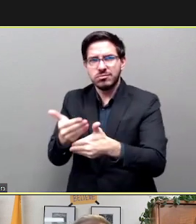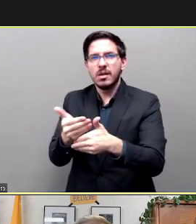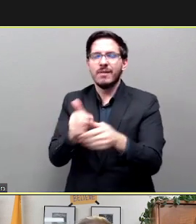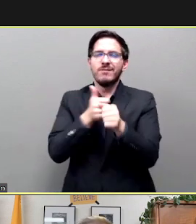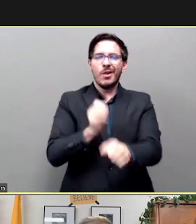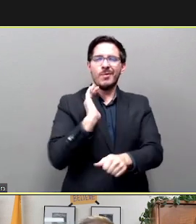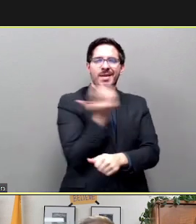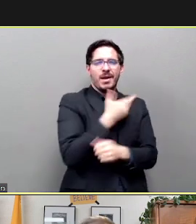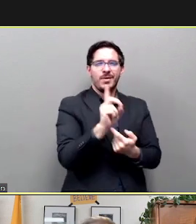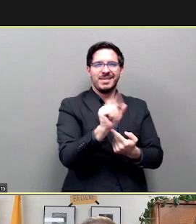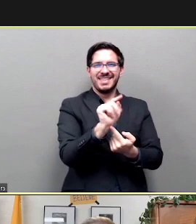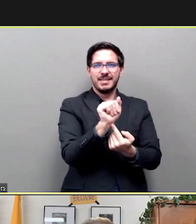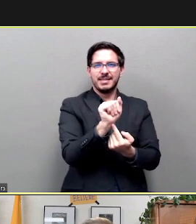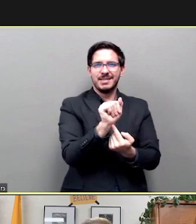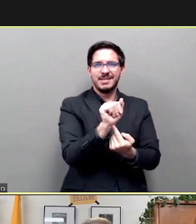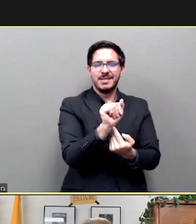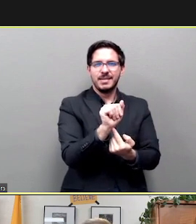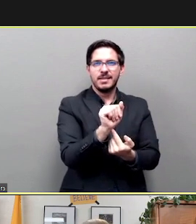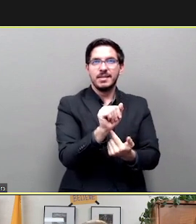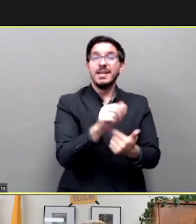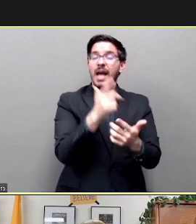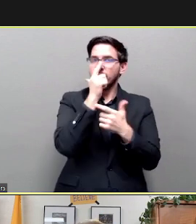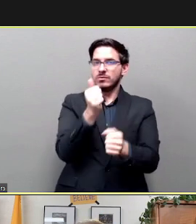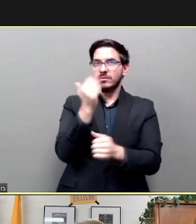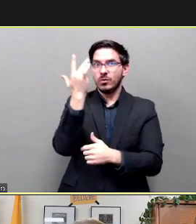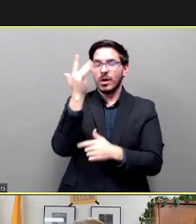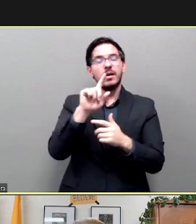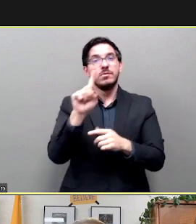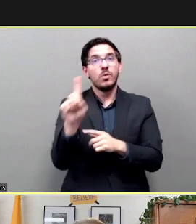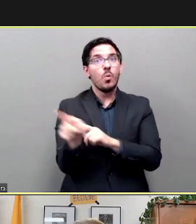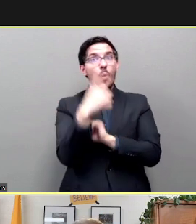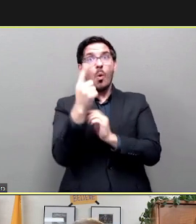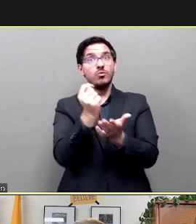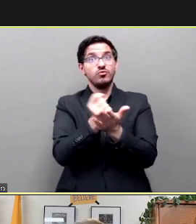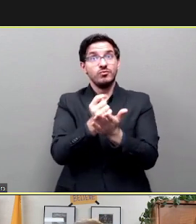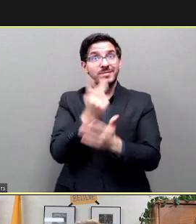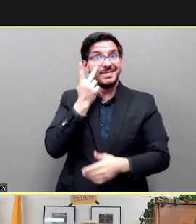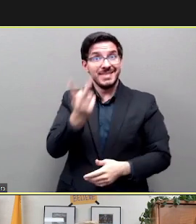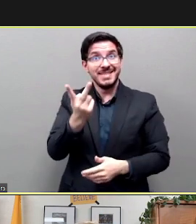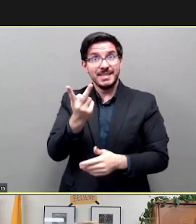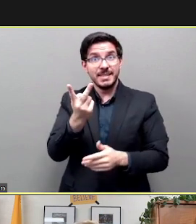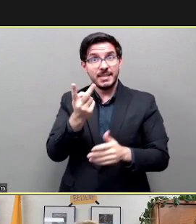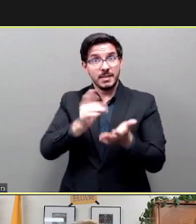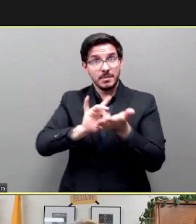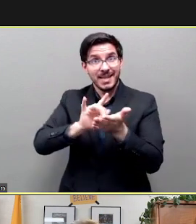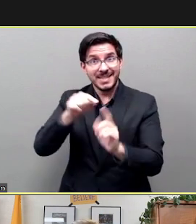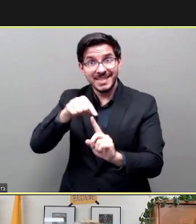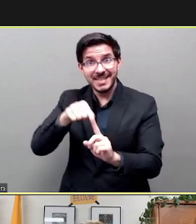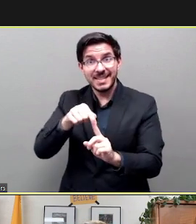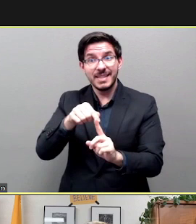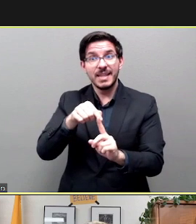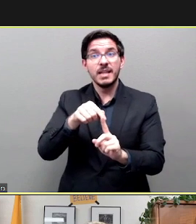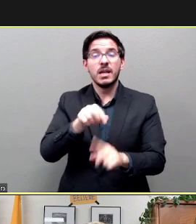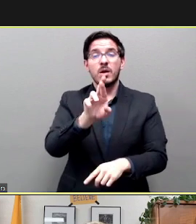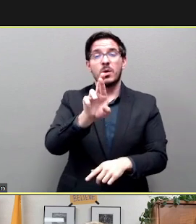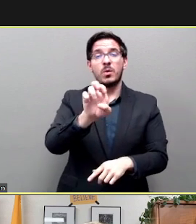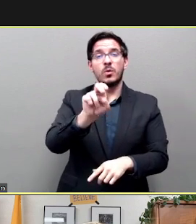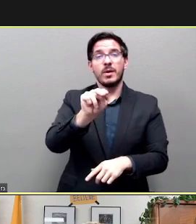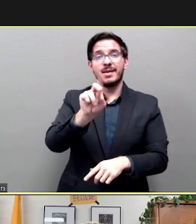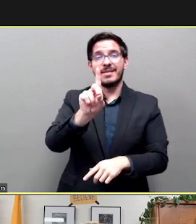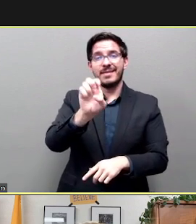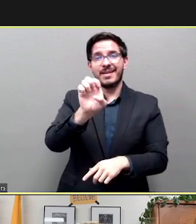because the only treatment now that we have left for these new variants, the BQs, are remdesivir, 100